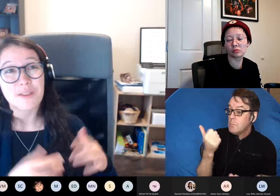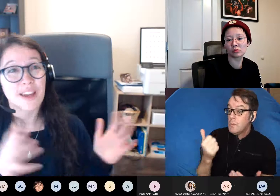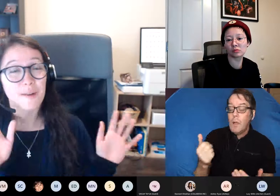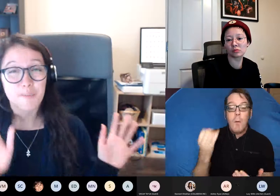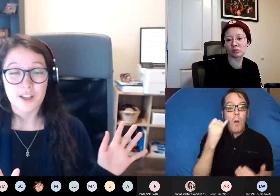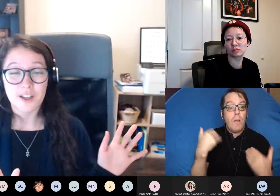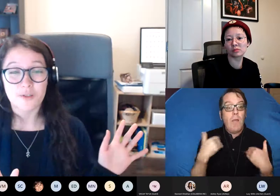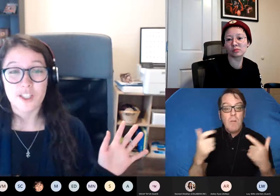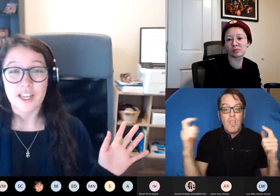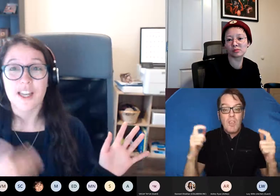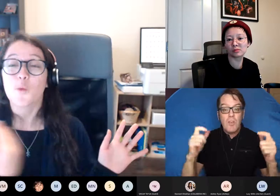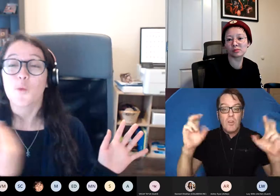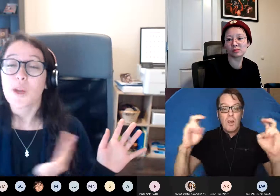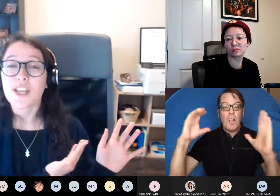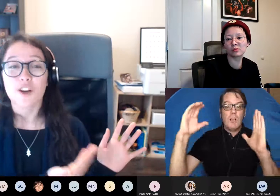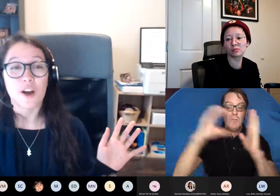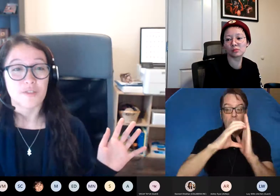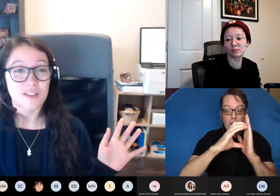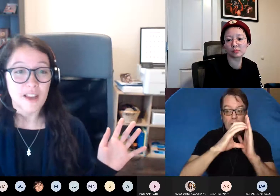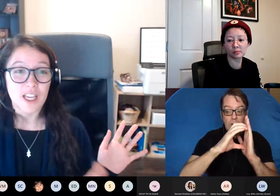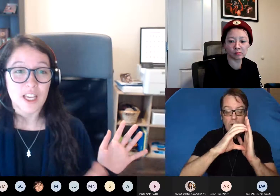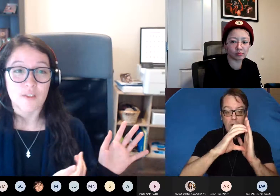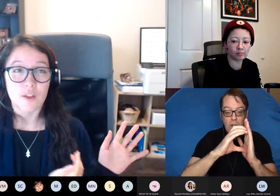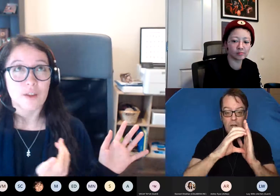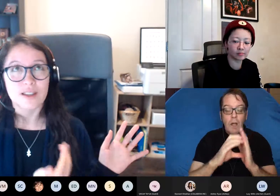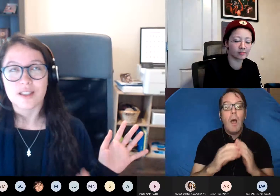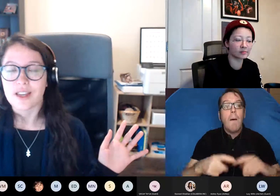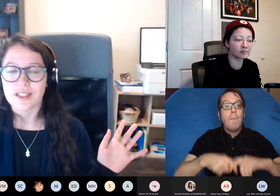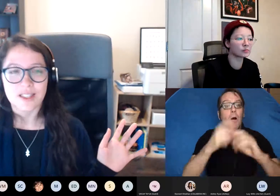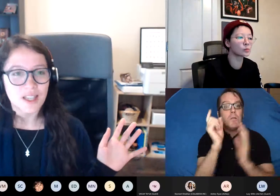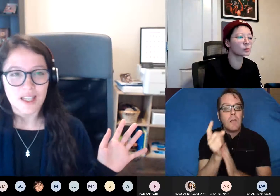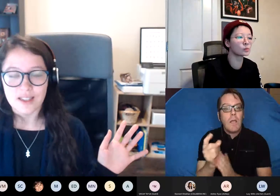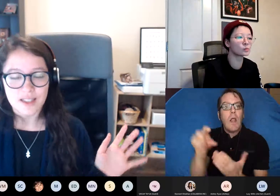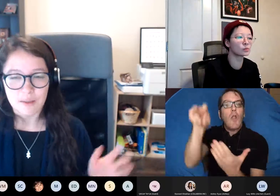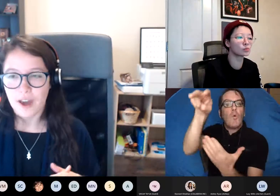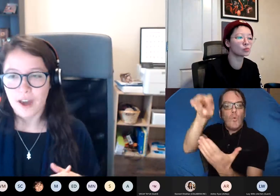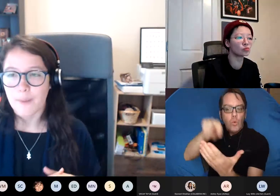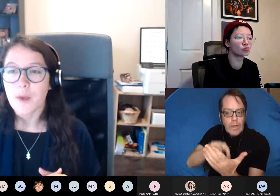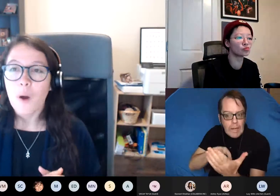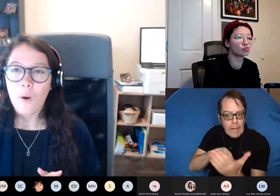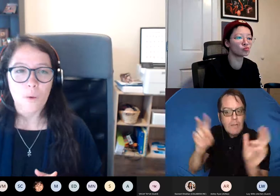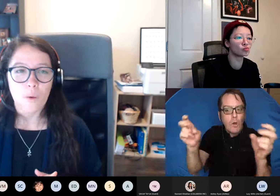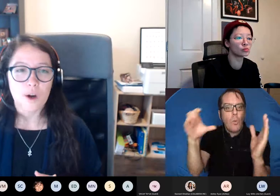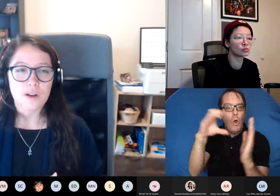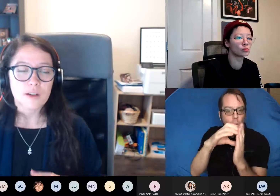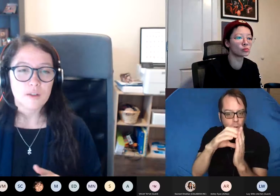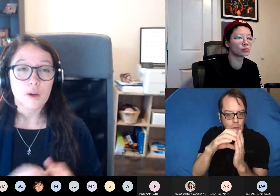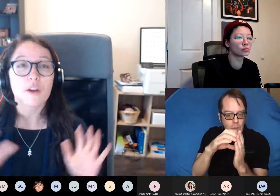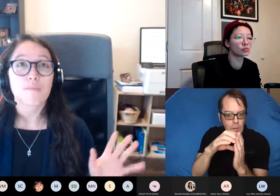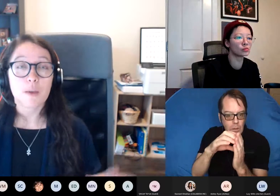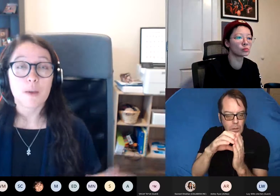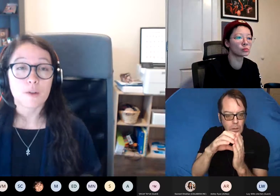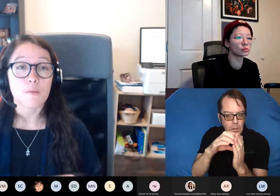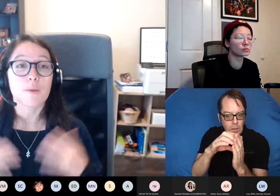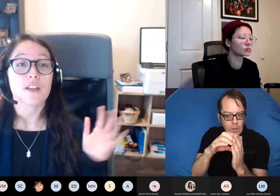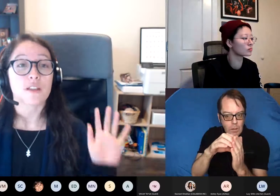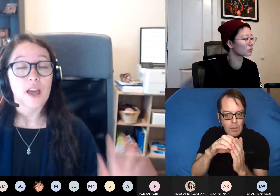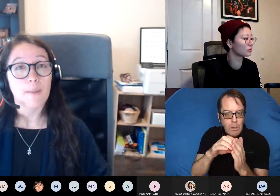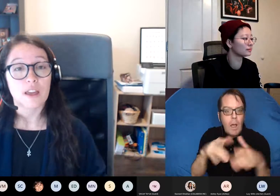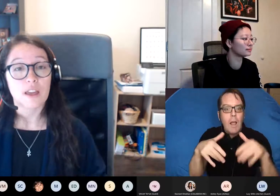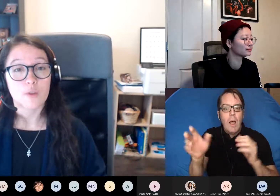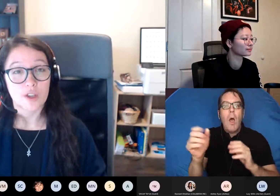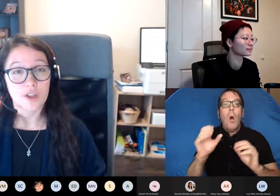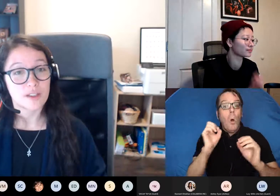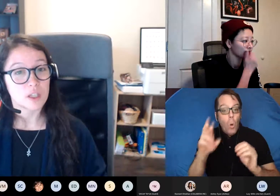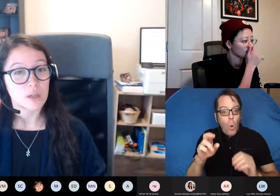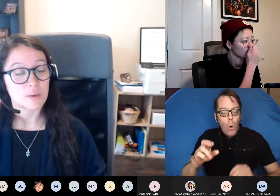block quote, like pause for a second and read it off the slide, even though, yes, they can see it at the same time, or, you know, give people a moment. Just,